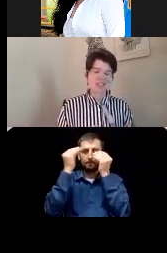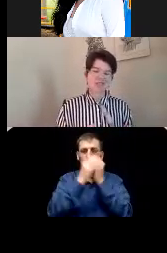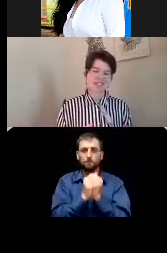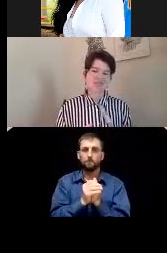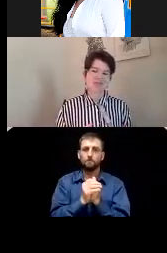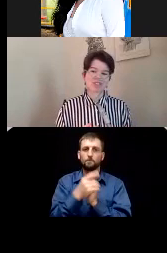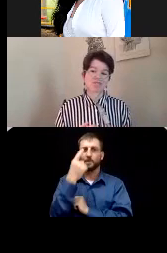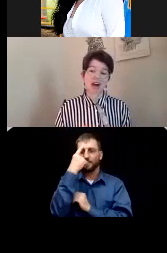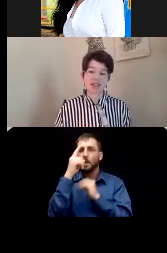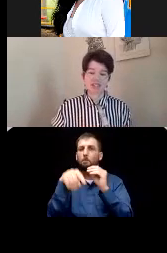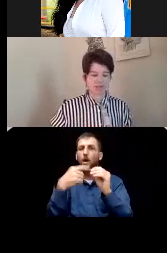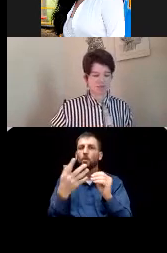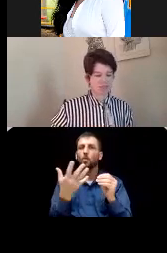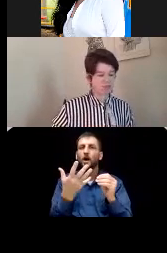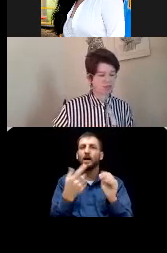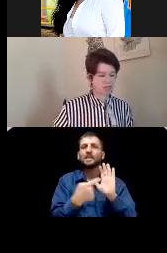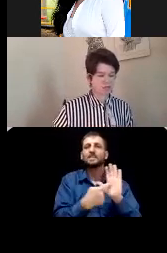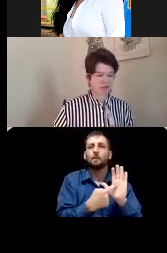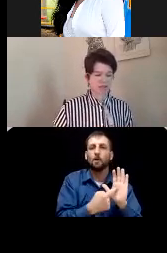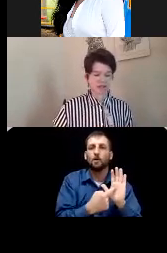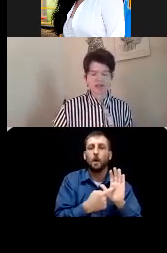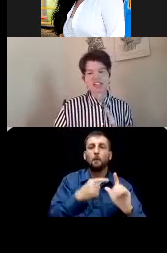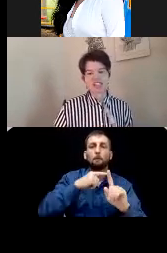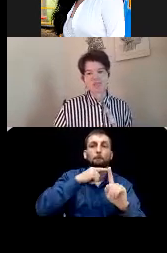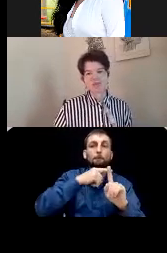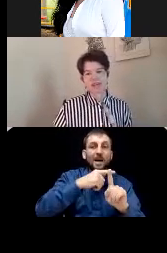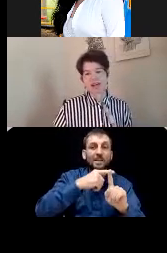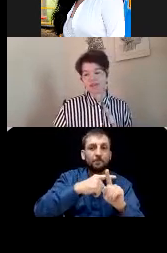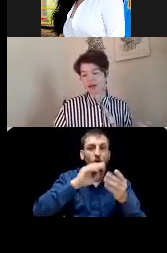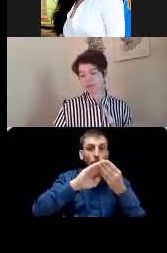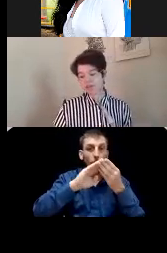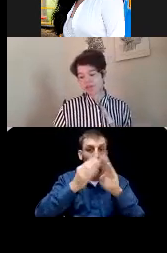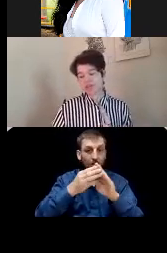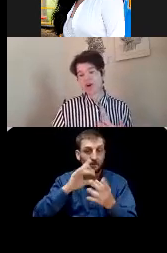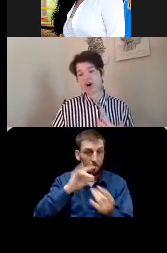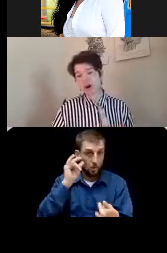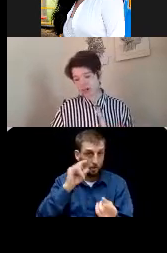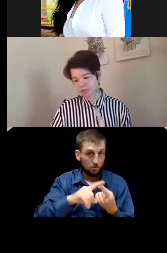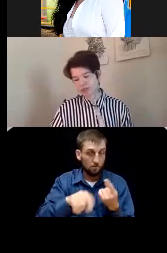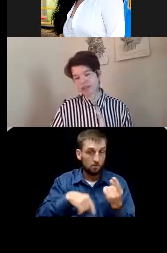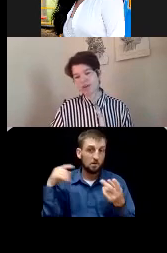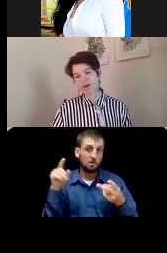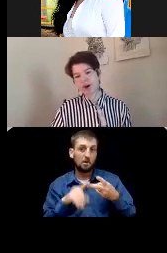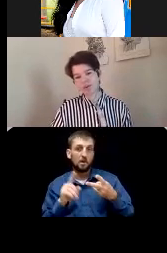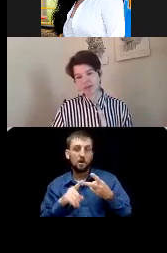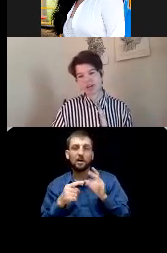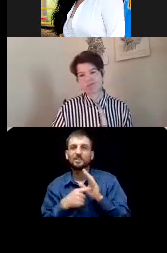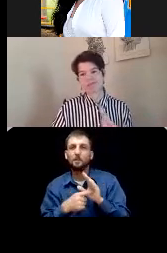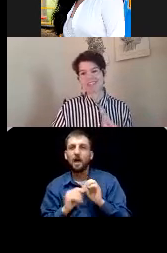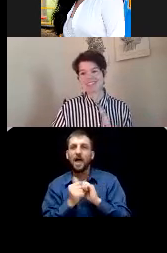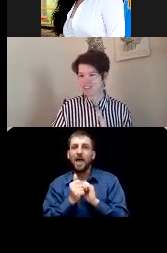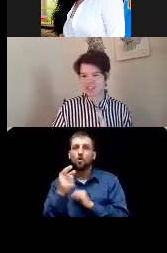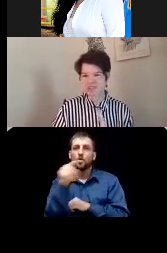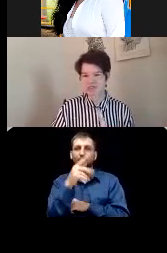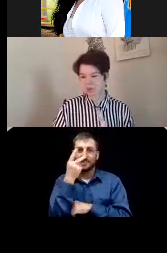Consider some examples of positive community spirit, examples of how you have seen our community overcome